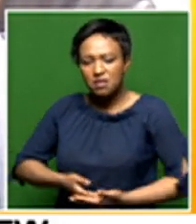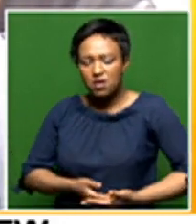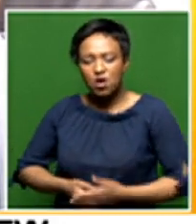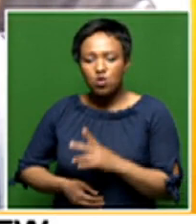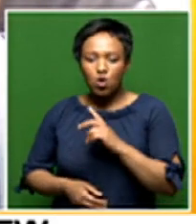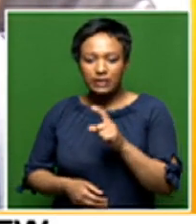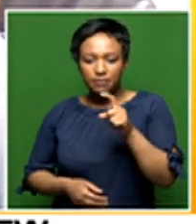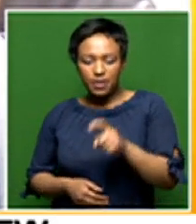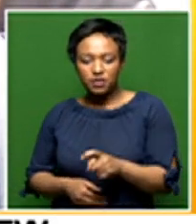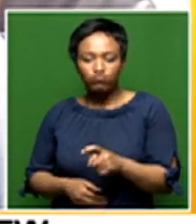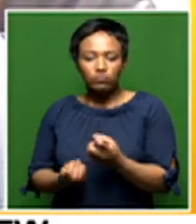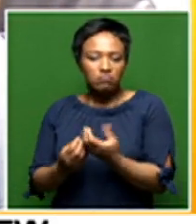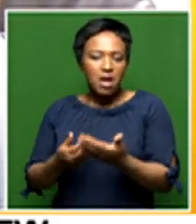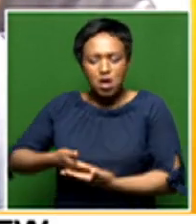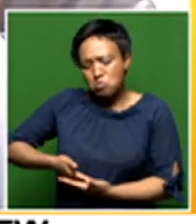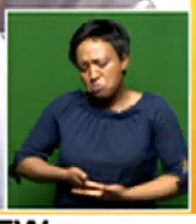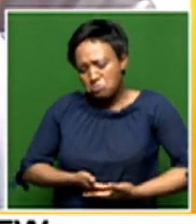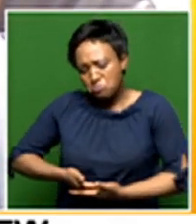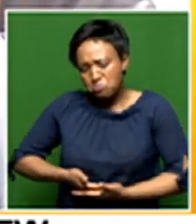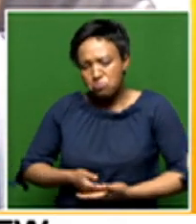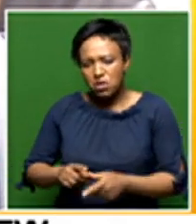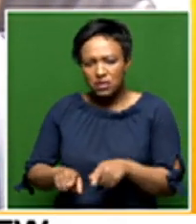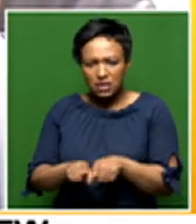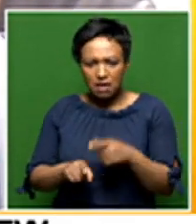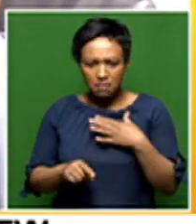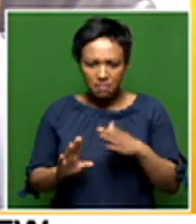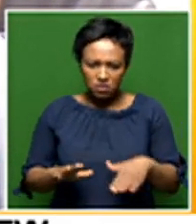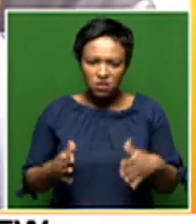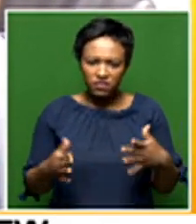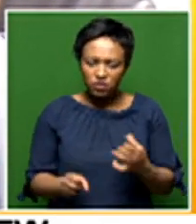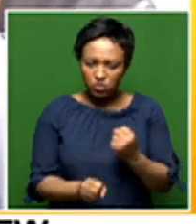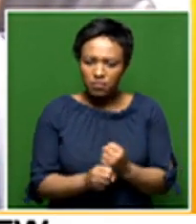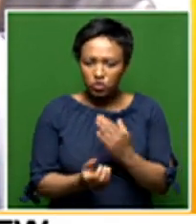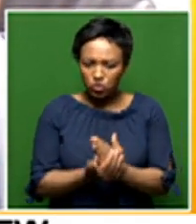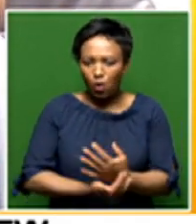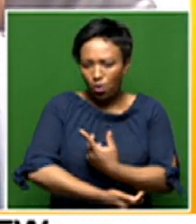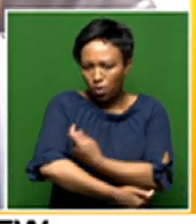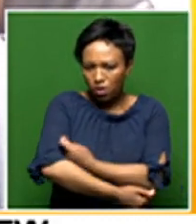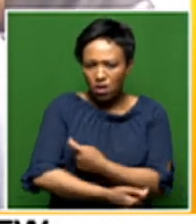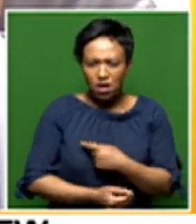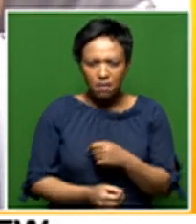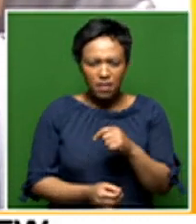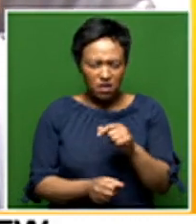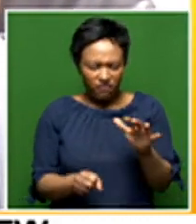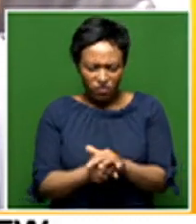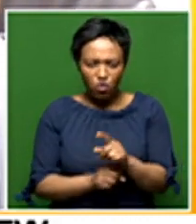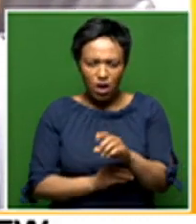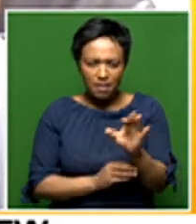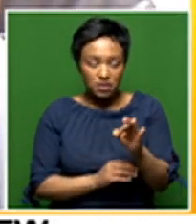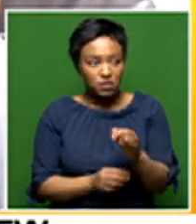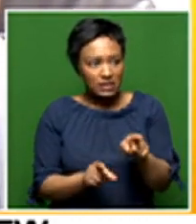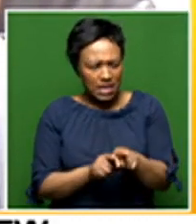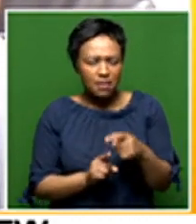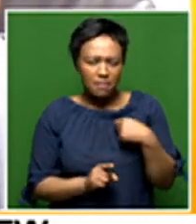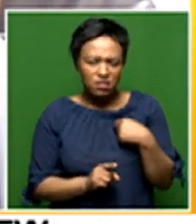It is on offer, and a lot of babies. I mean, I know, for instance, my children. I've ensured that they've had it. I'm almost 100% certain I've had it as